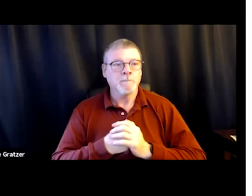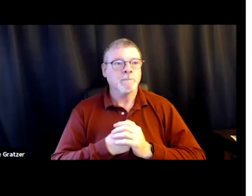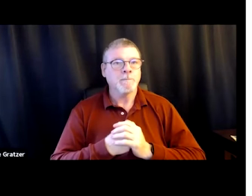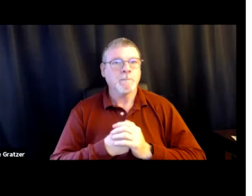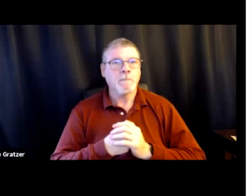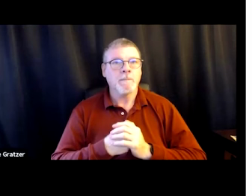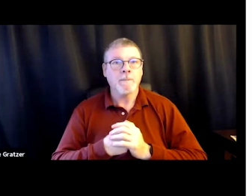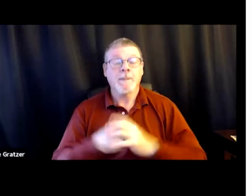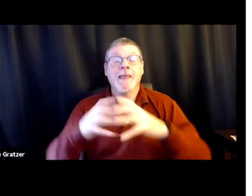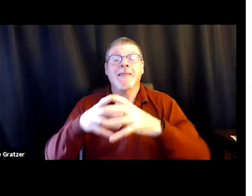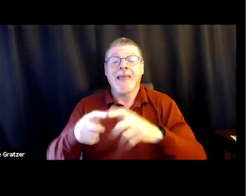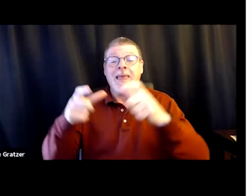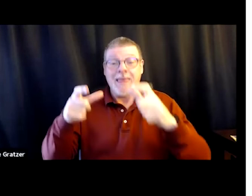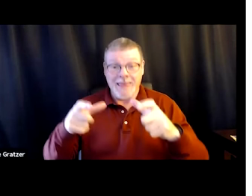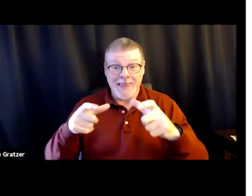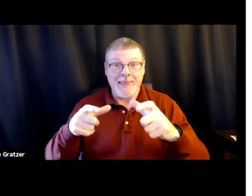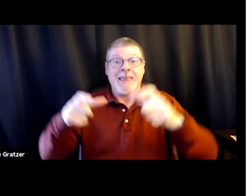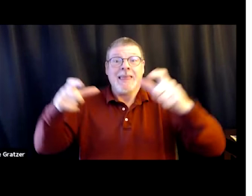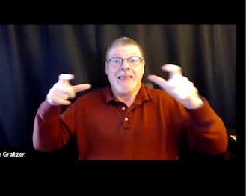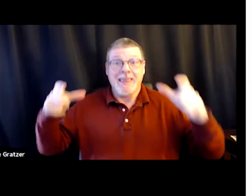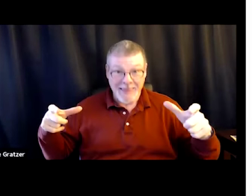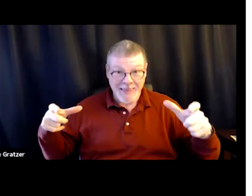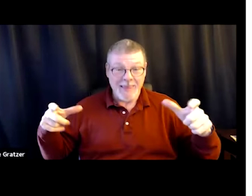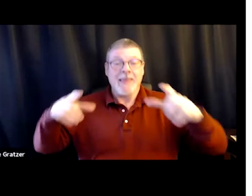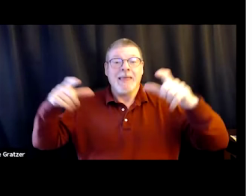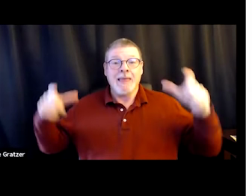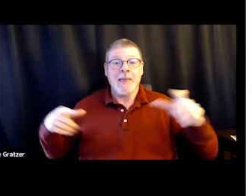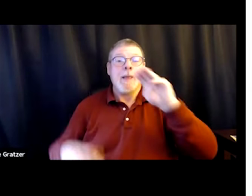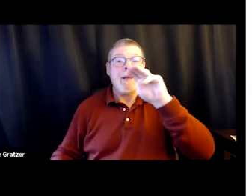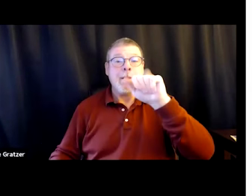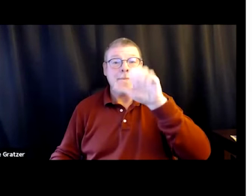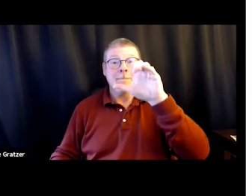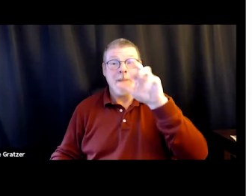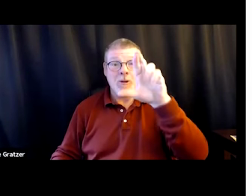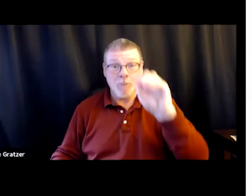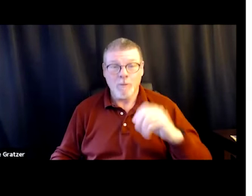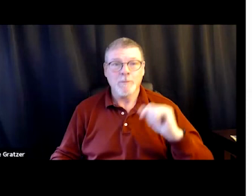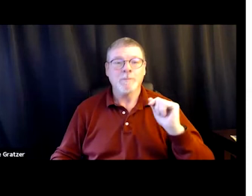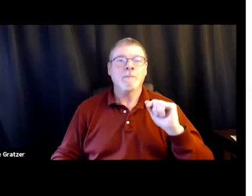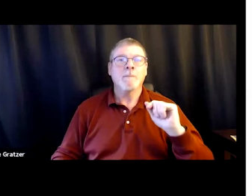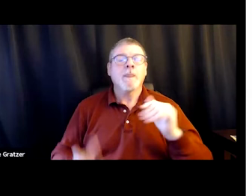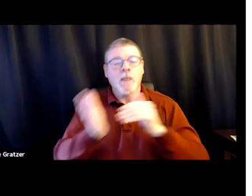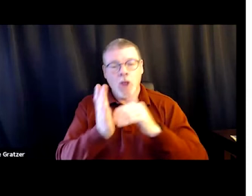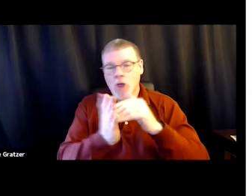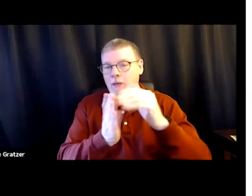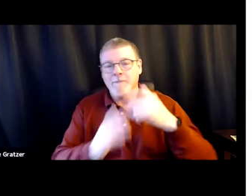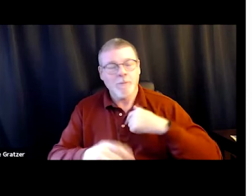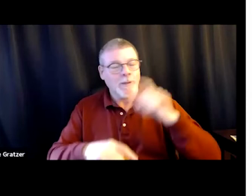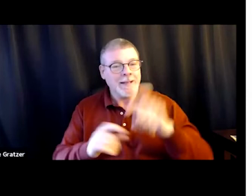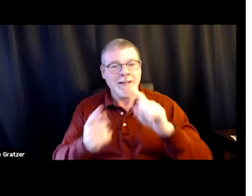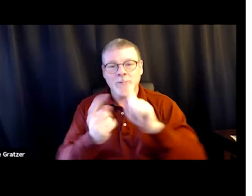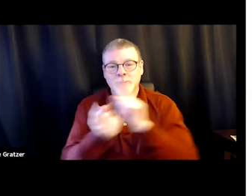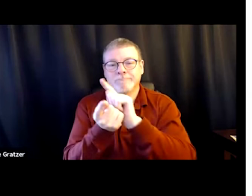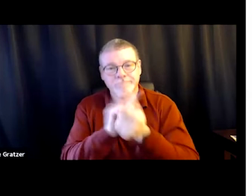Kind of moving outside of that ecological systems lens from the meso to the macro, we also need to be instrumental in shifting public